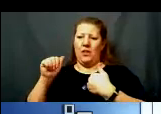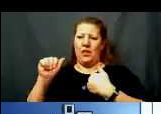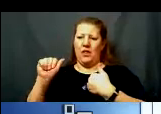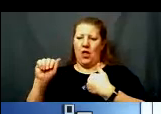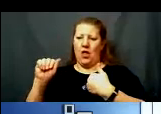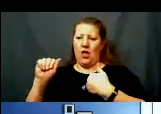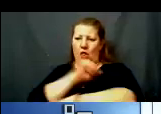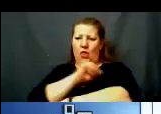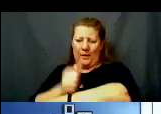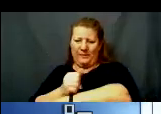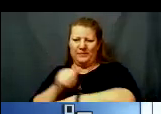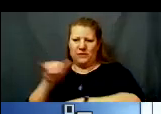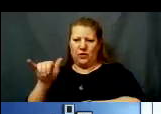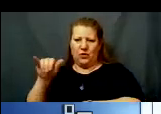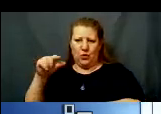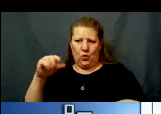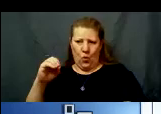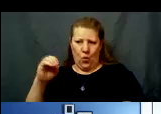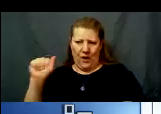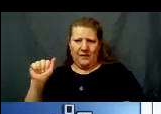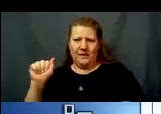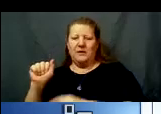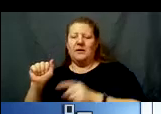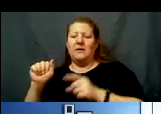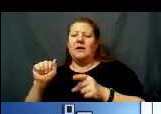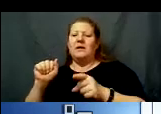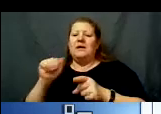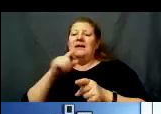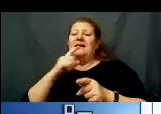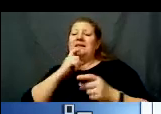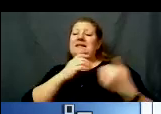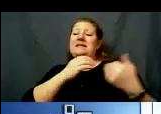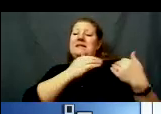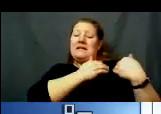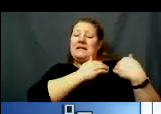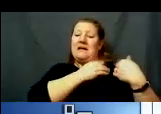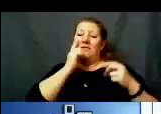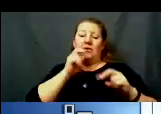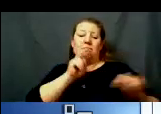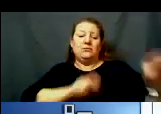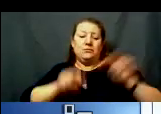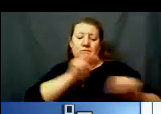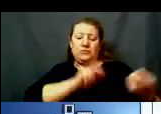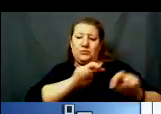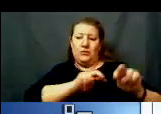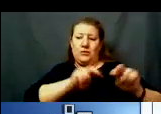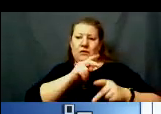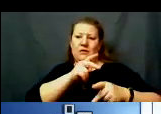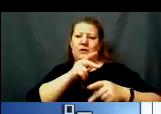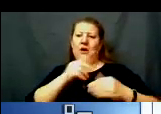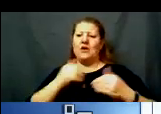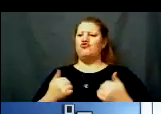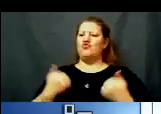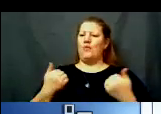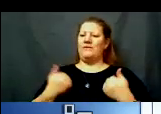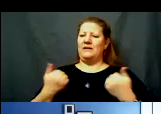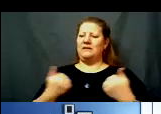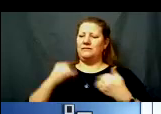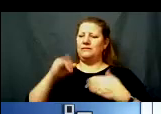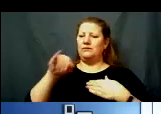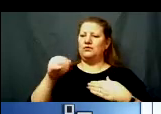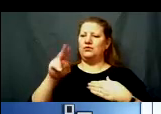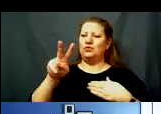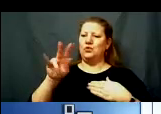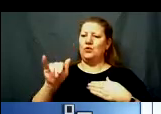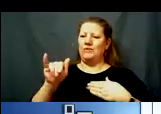of Oregon that is responsible for managing and overseeing and supervising the juvie system, the juvenile